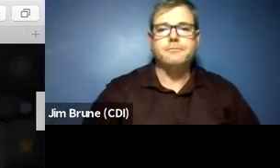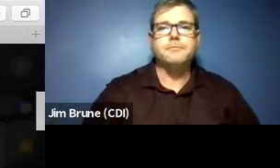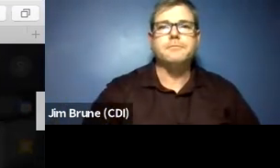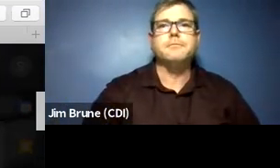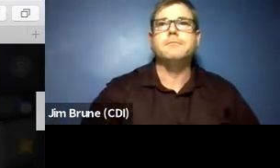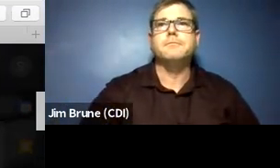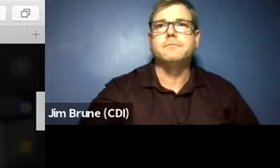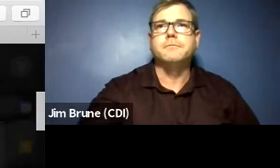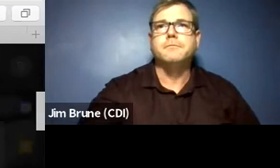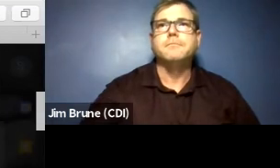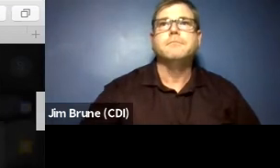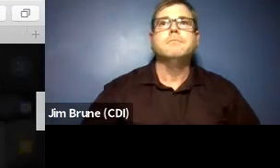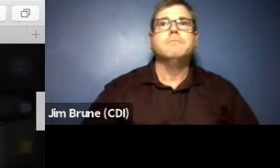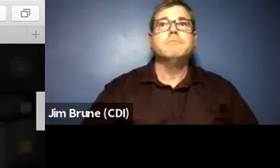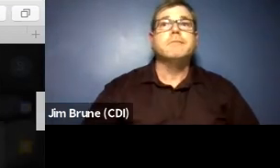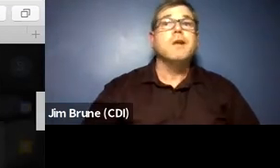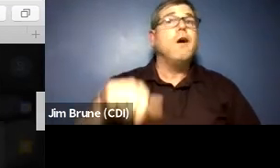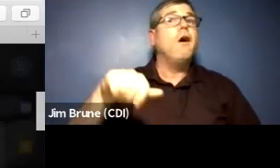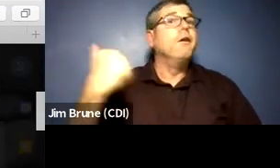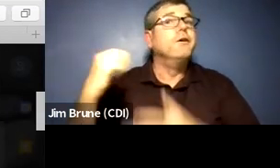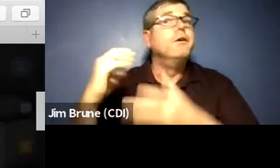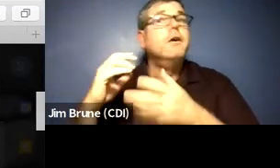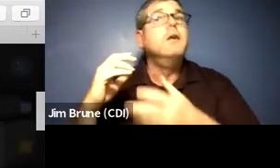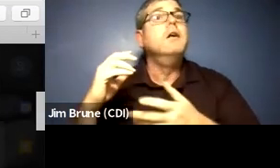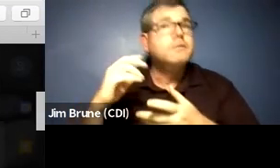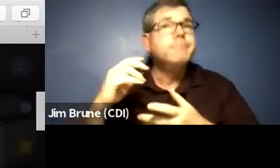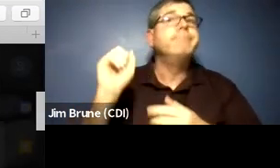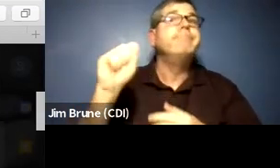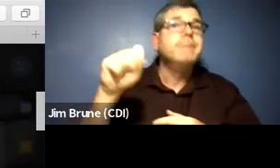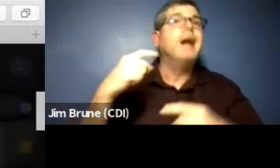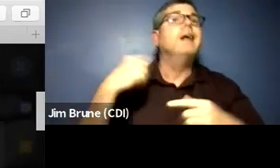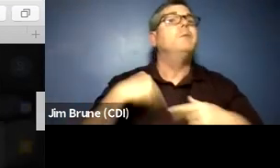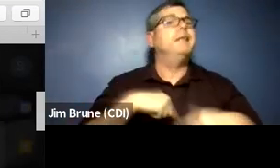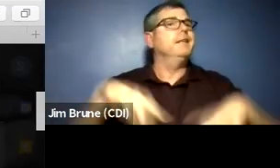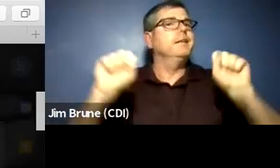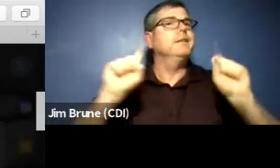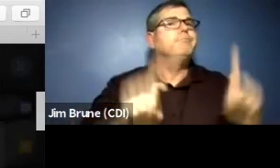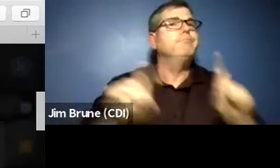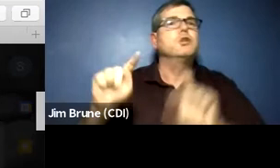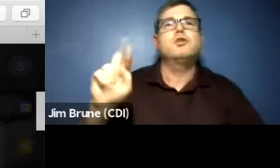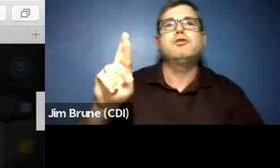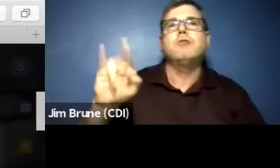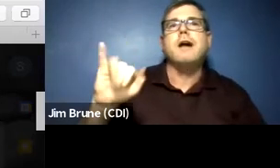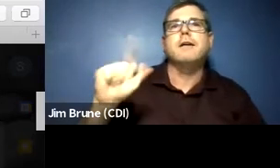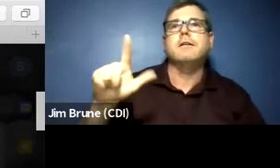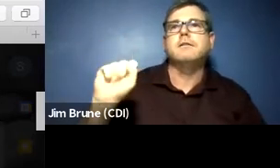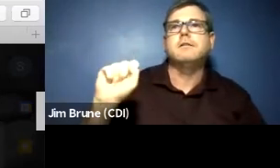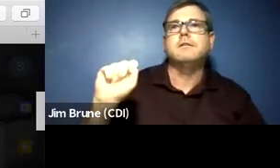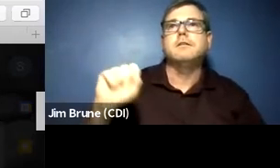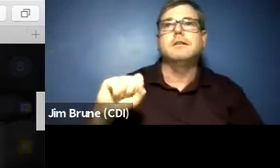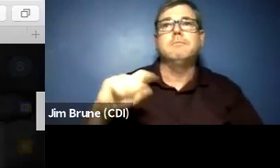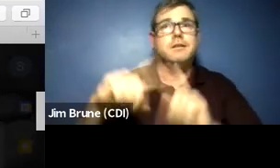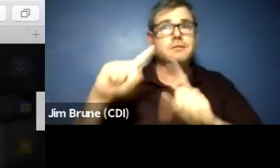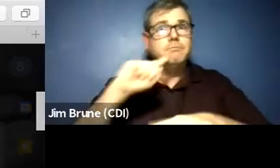clinical trials that came through, and was the data from the clinical trials really, is it true that it's, you know,